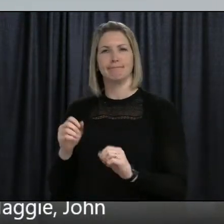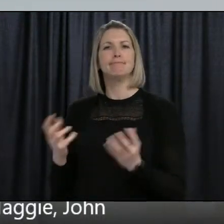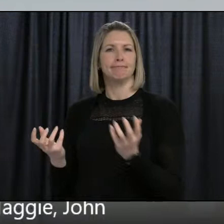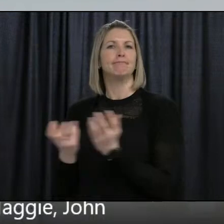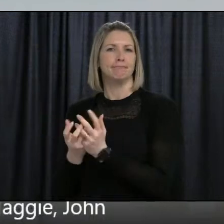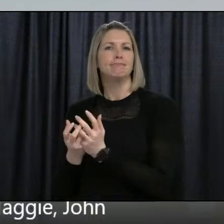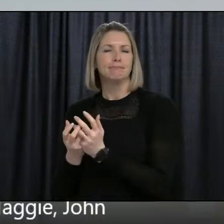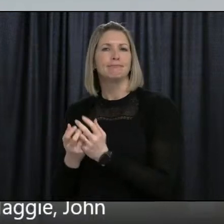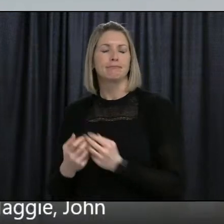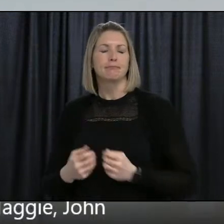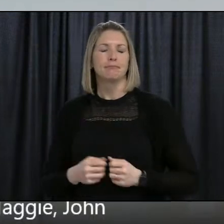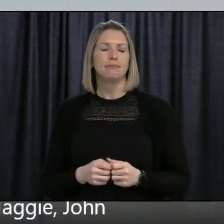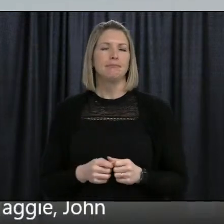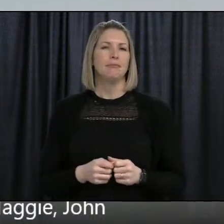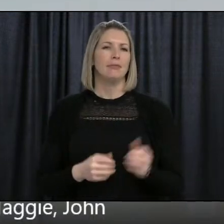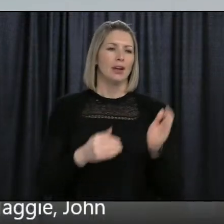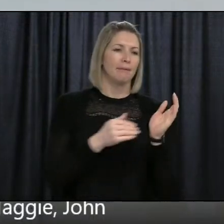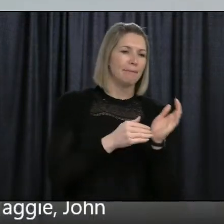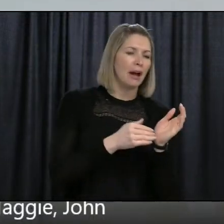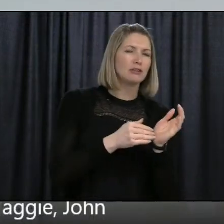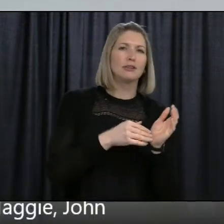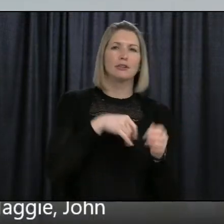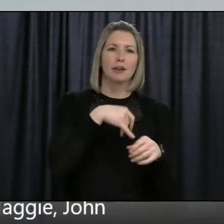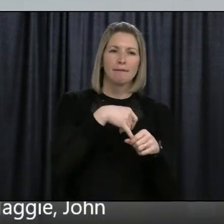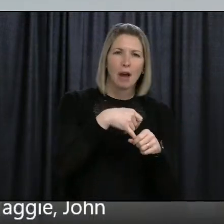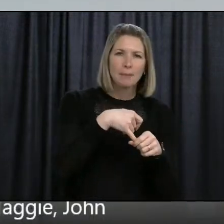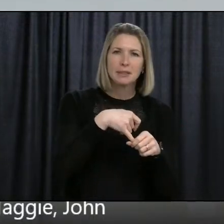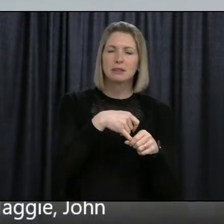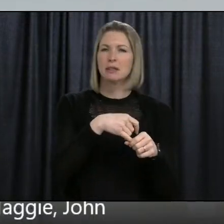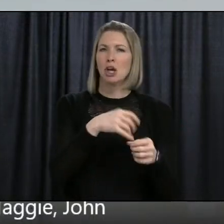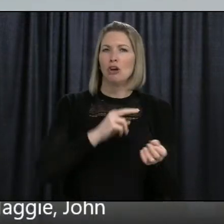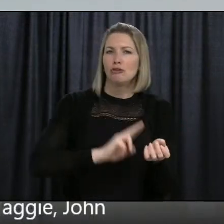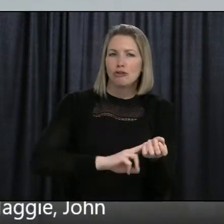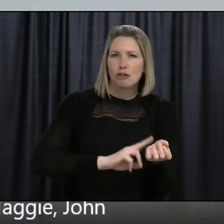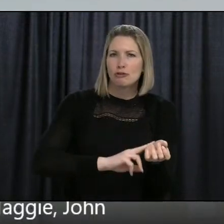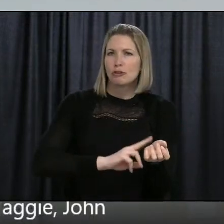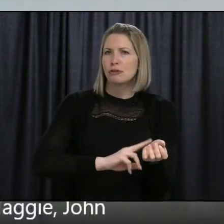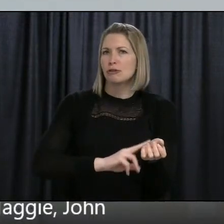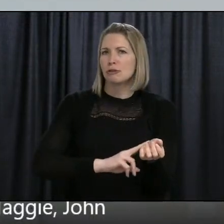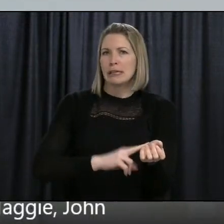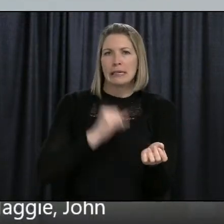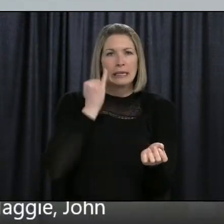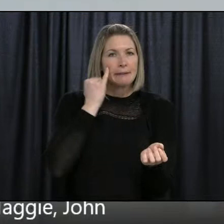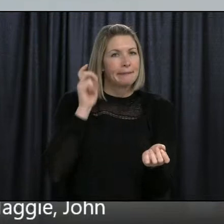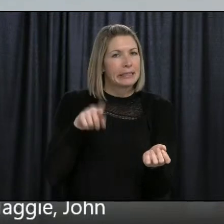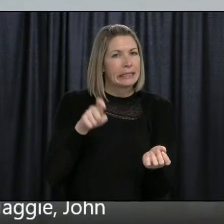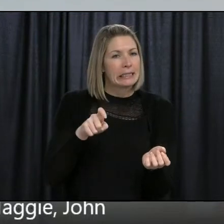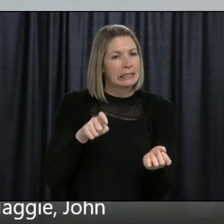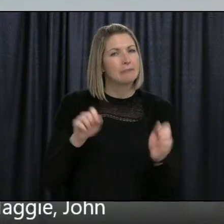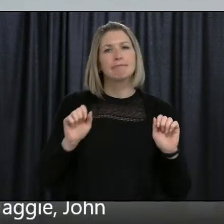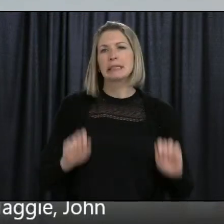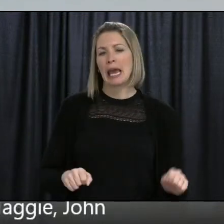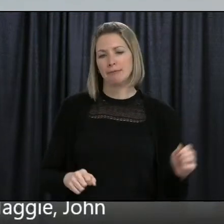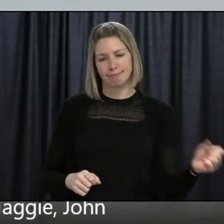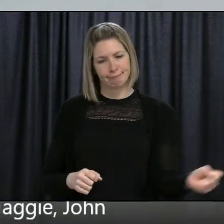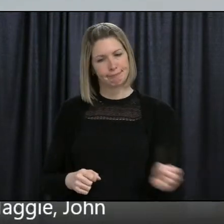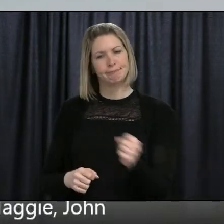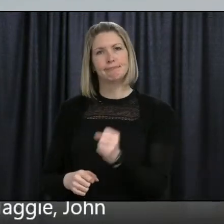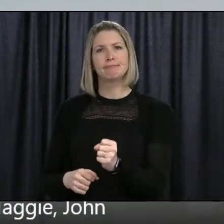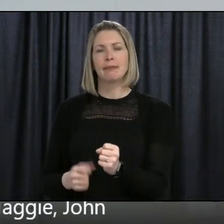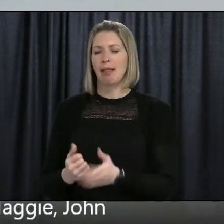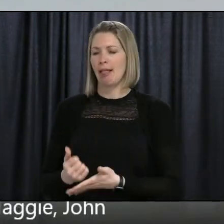and our family physicians, who stand ready to join in should we find ourselves in the lucky situation of